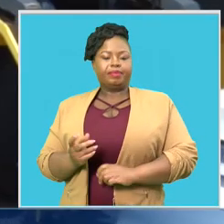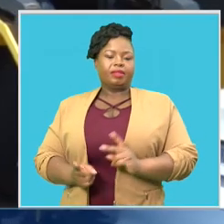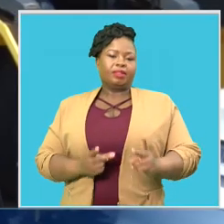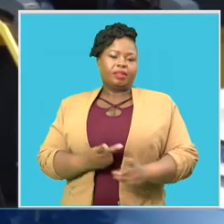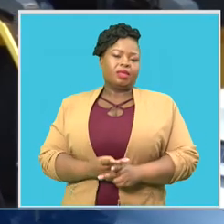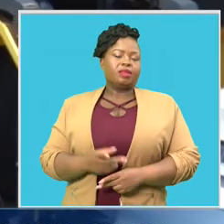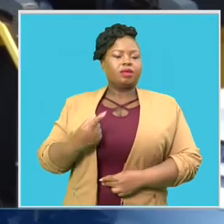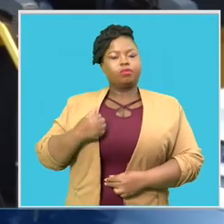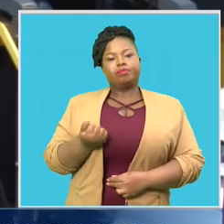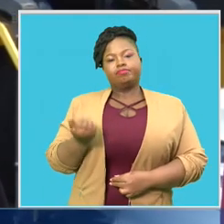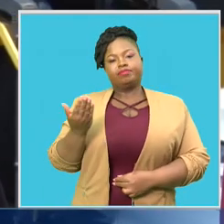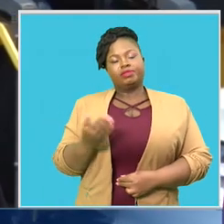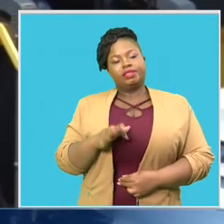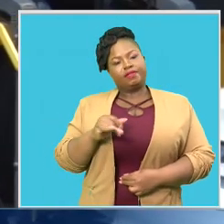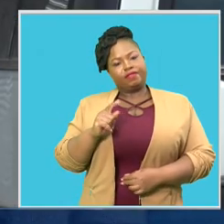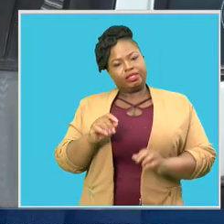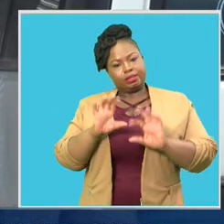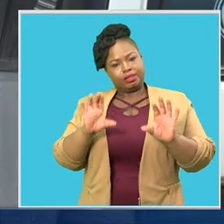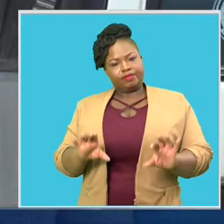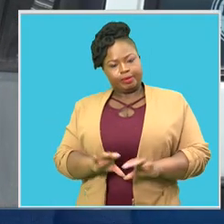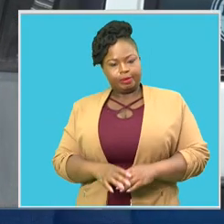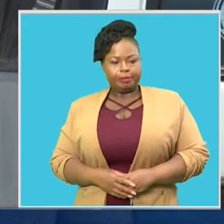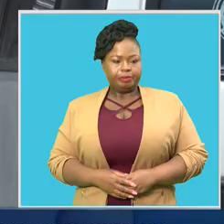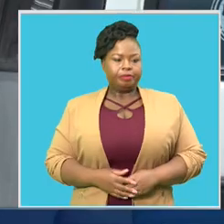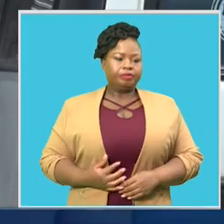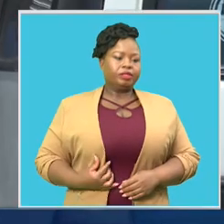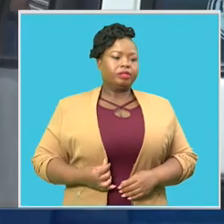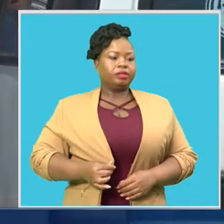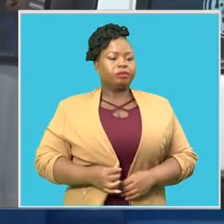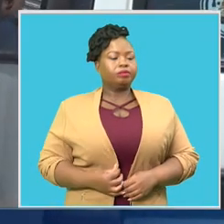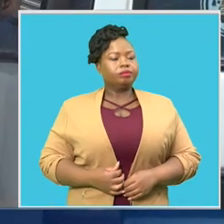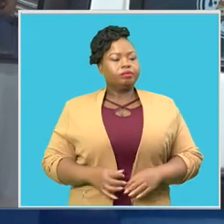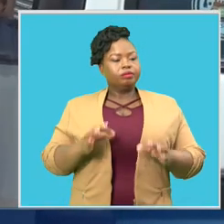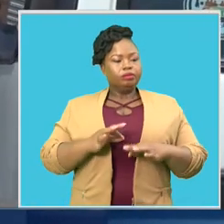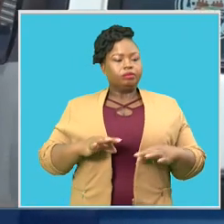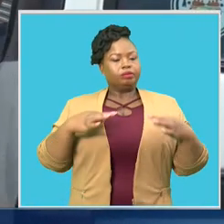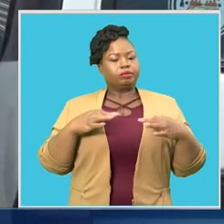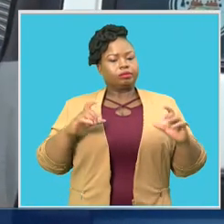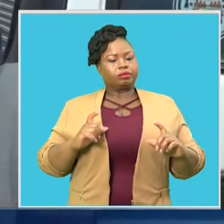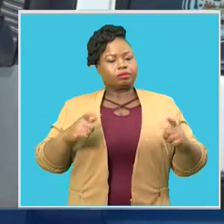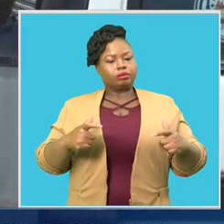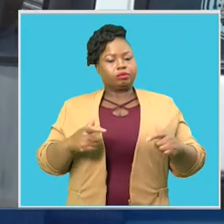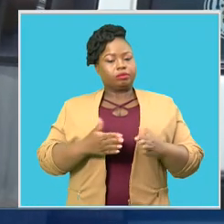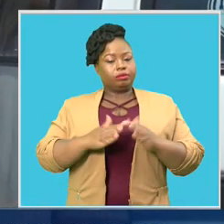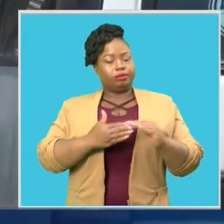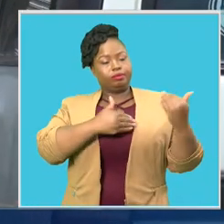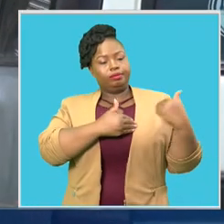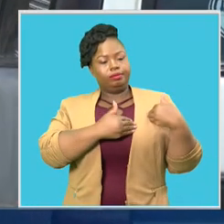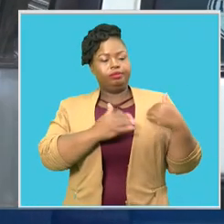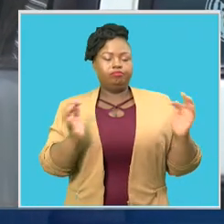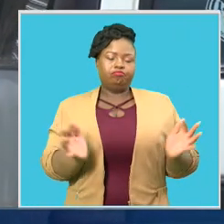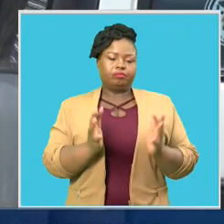so that we can issue them with a fitness certificate. Kusenjalo sekomitini likameya kwezokuphepha komphakathi